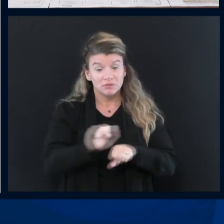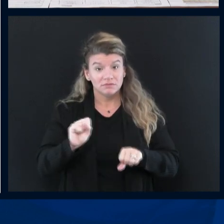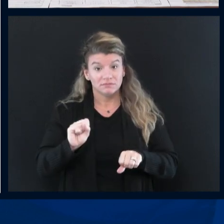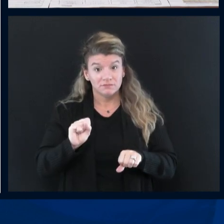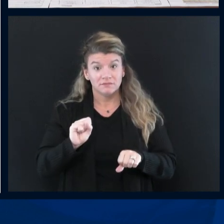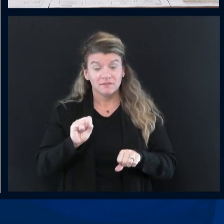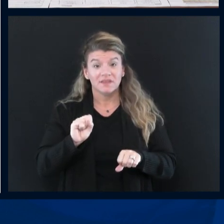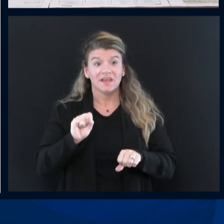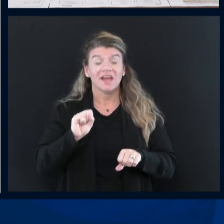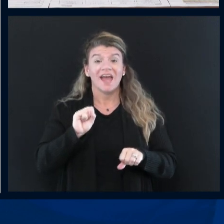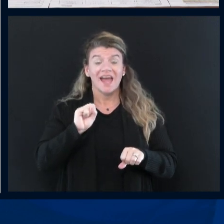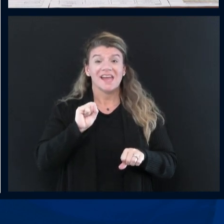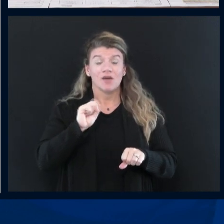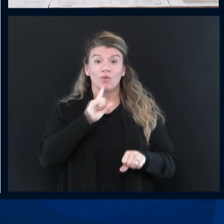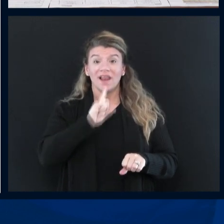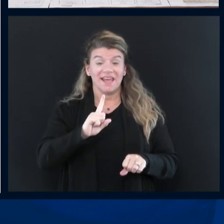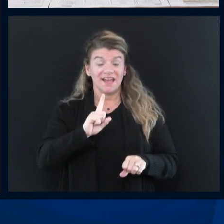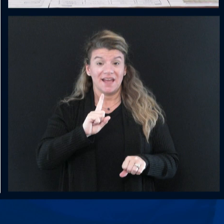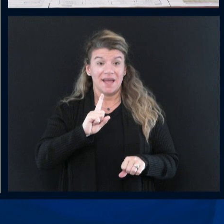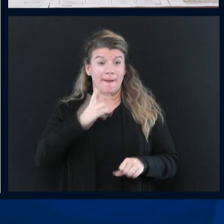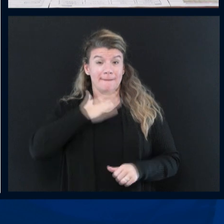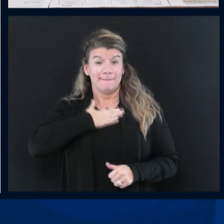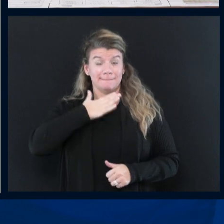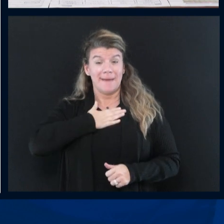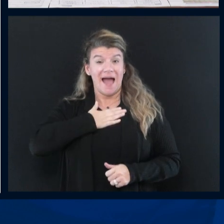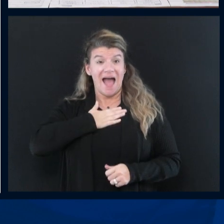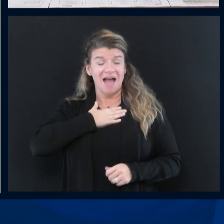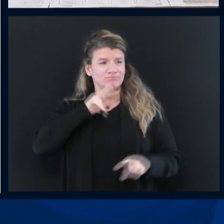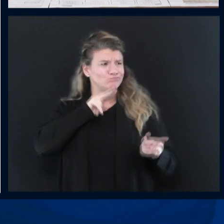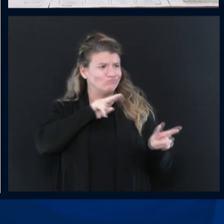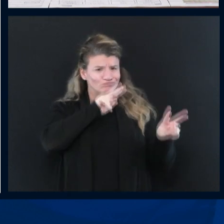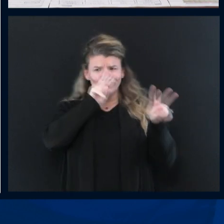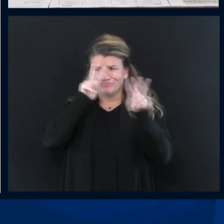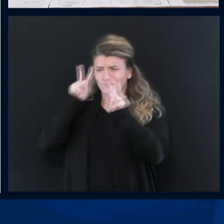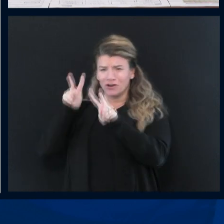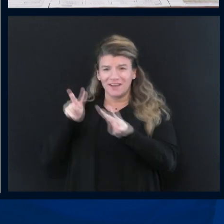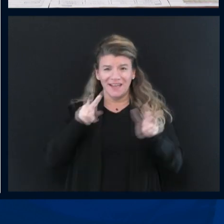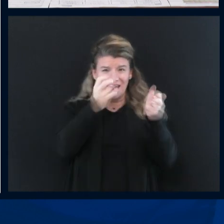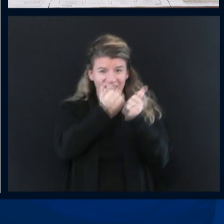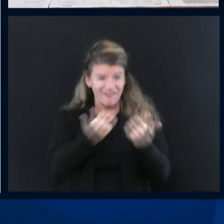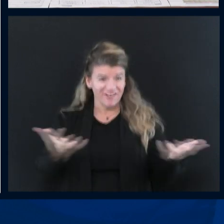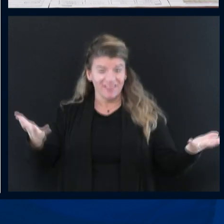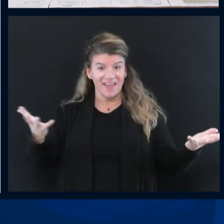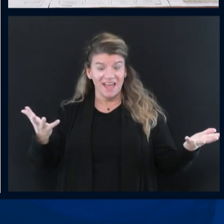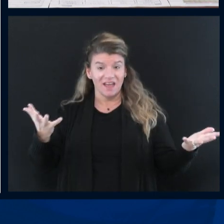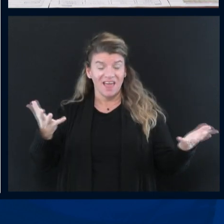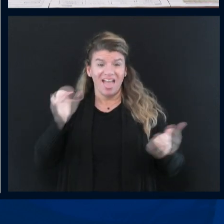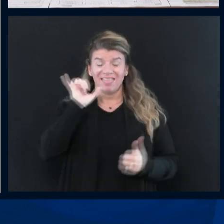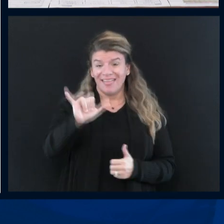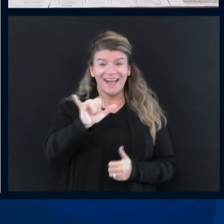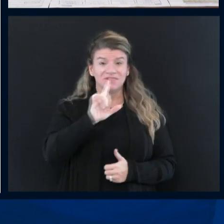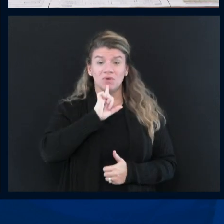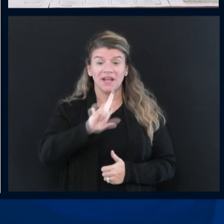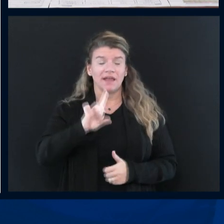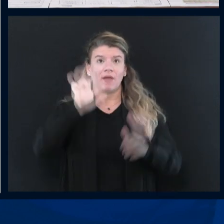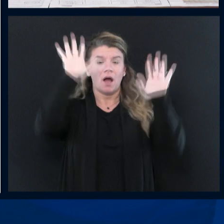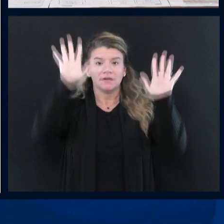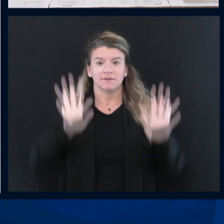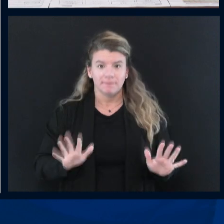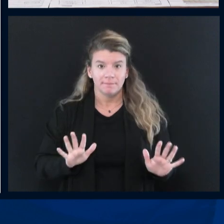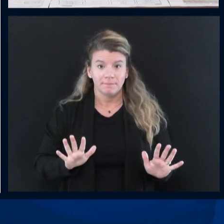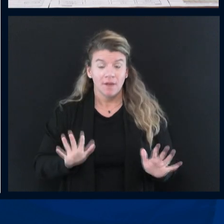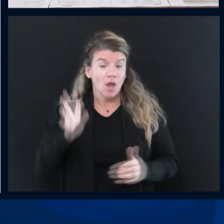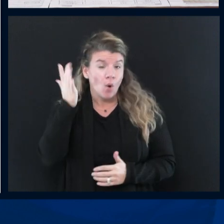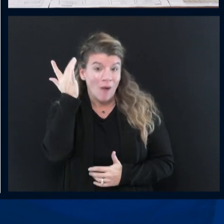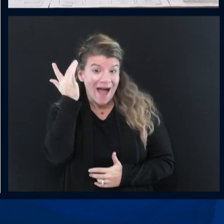in every way that I can look at it, it is the best thing. Because every one of these